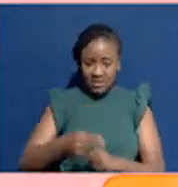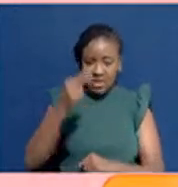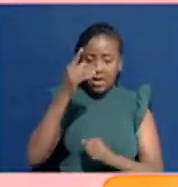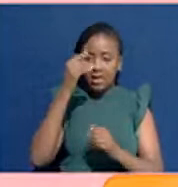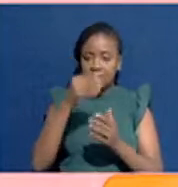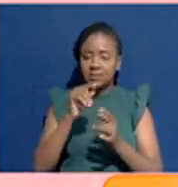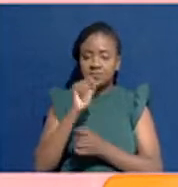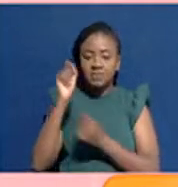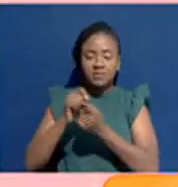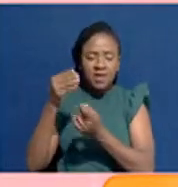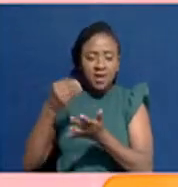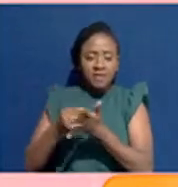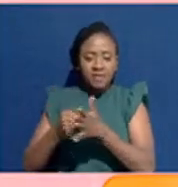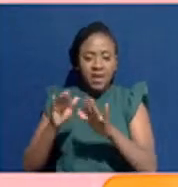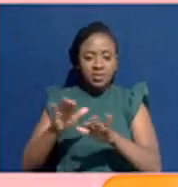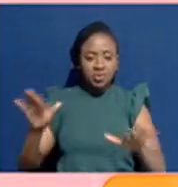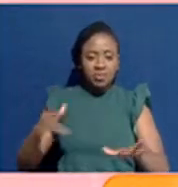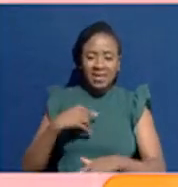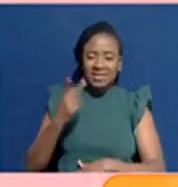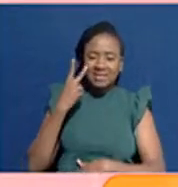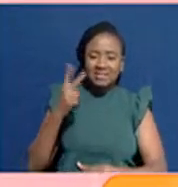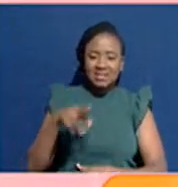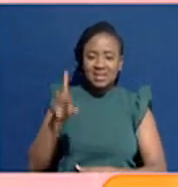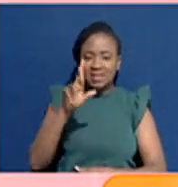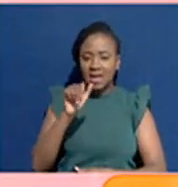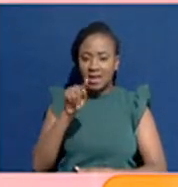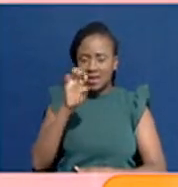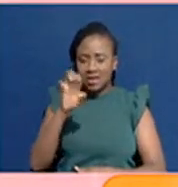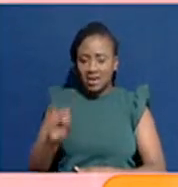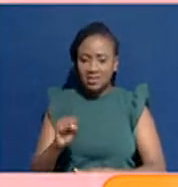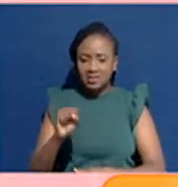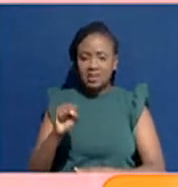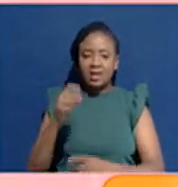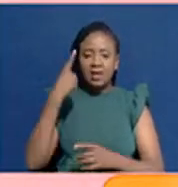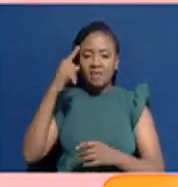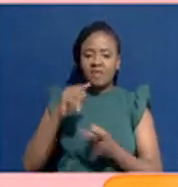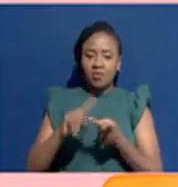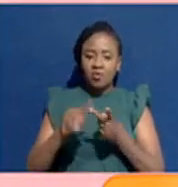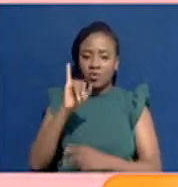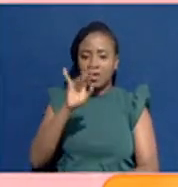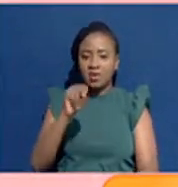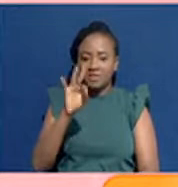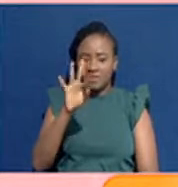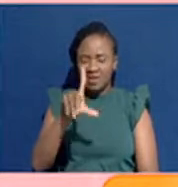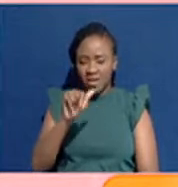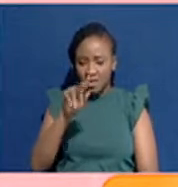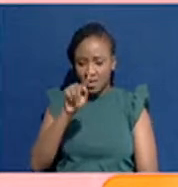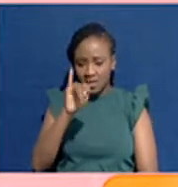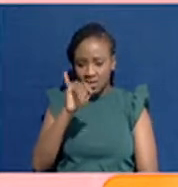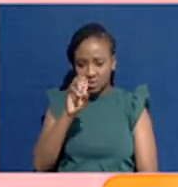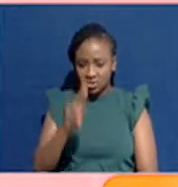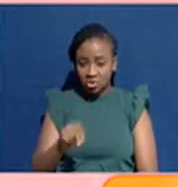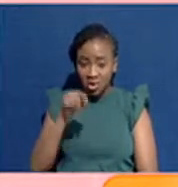financial market on how the inflation rates have gone up. It's not just in Kenya, but the problem we're having is that with